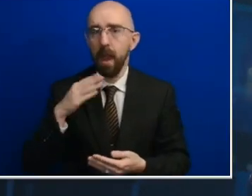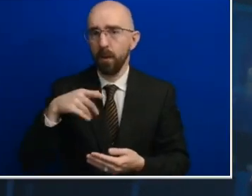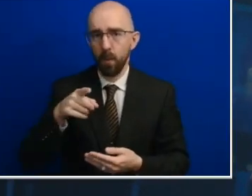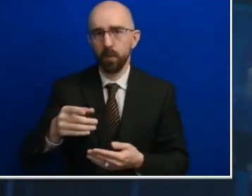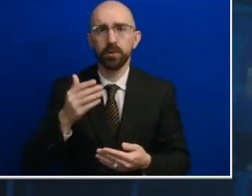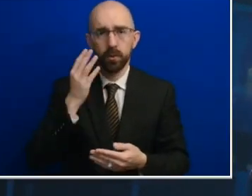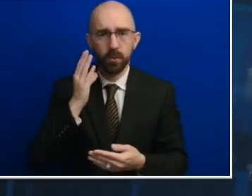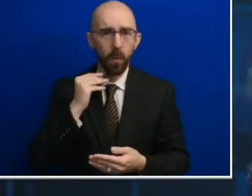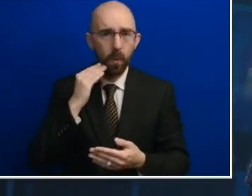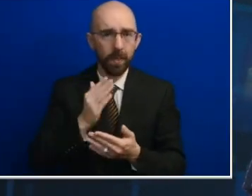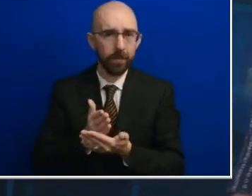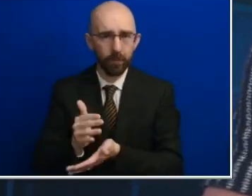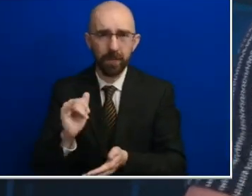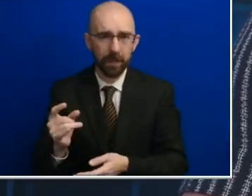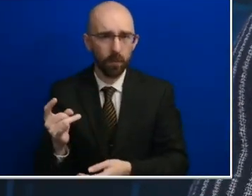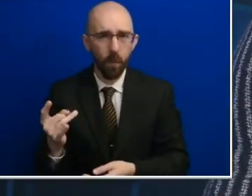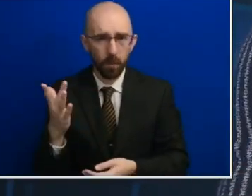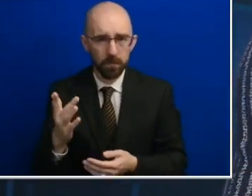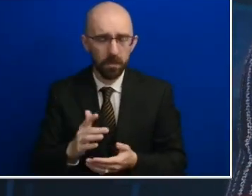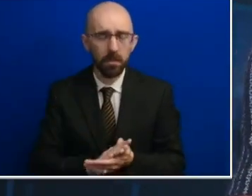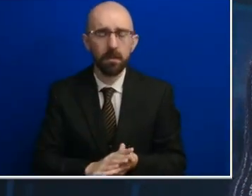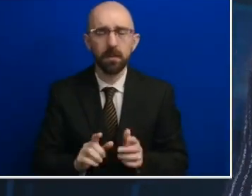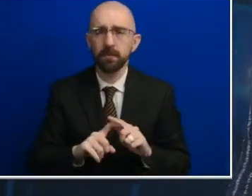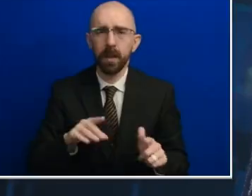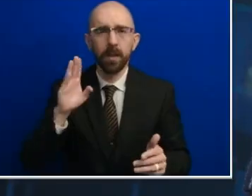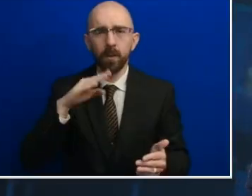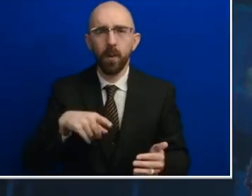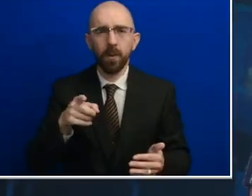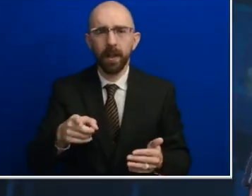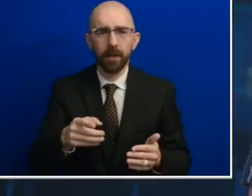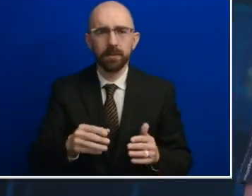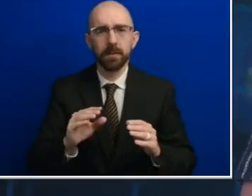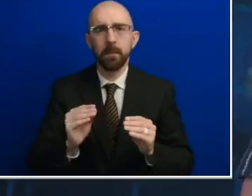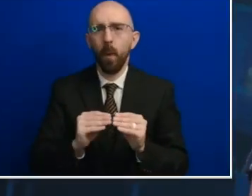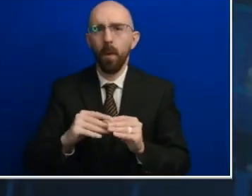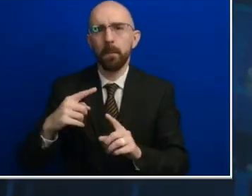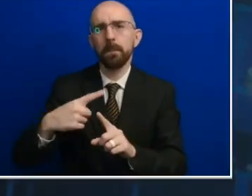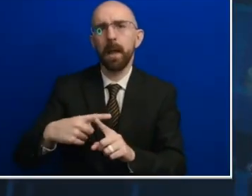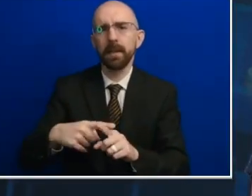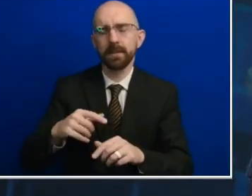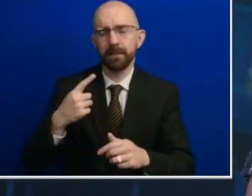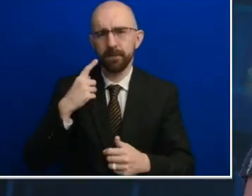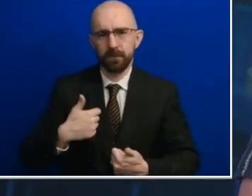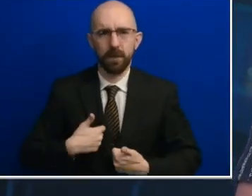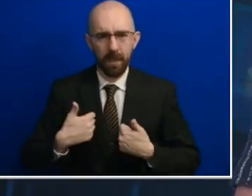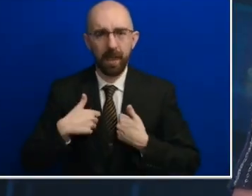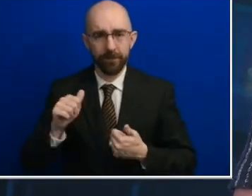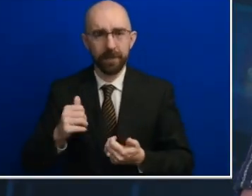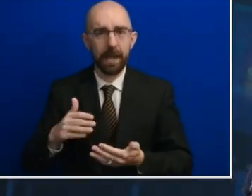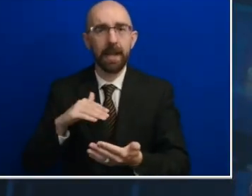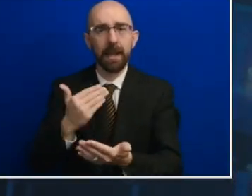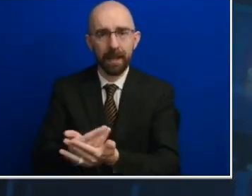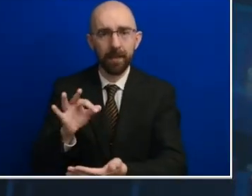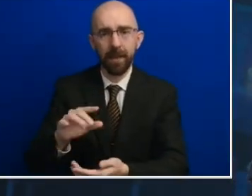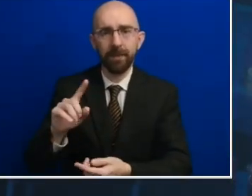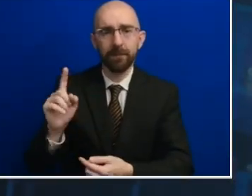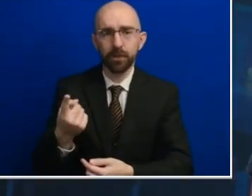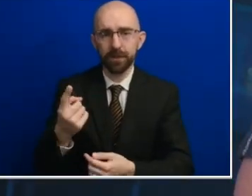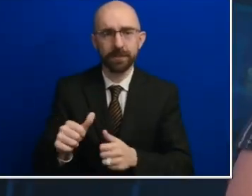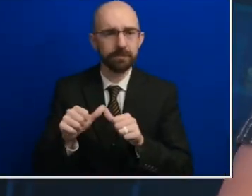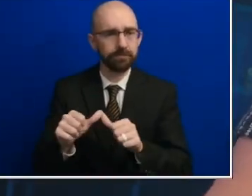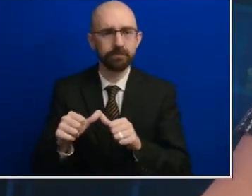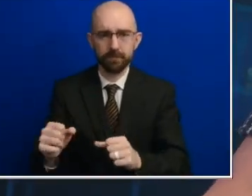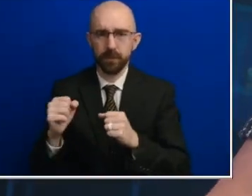it's horrible, but, there's a brighter side to life, and you can get there if you just, stay strong and wait it